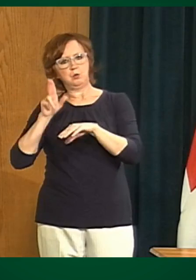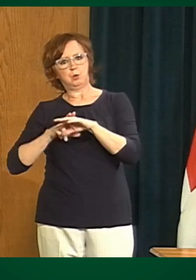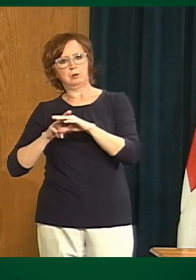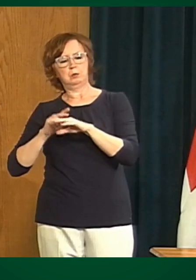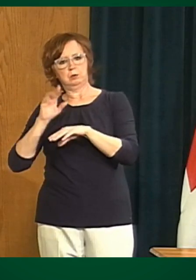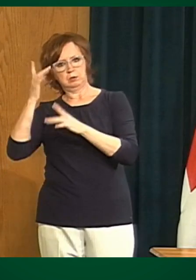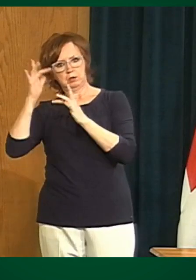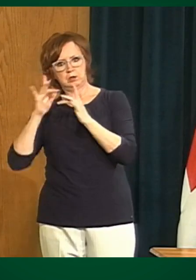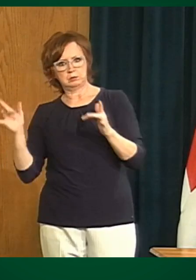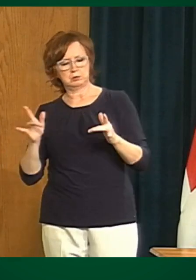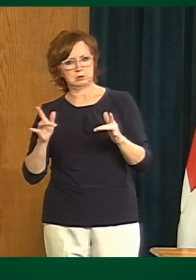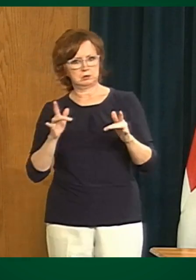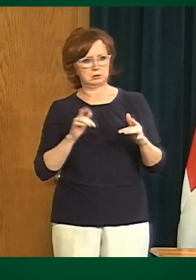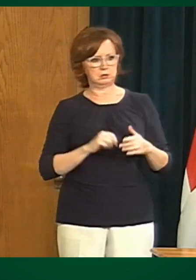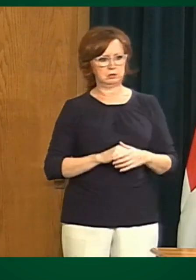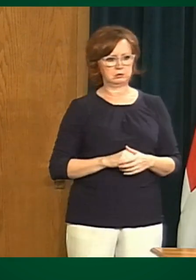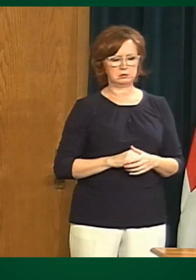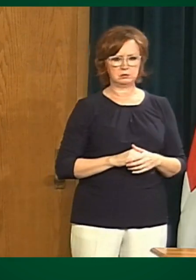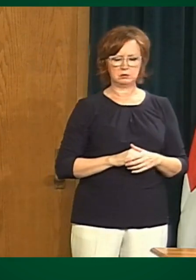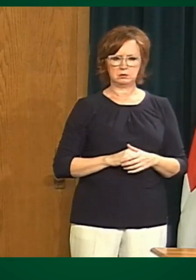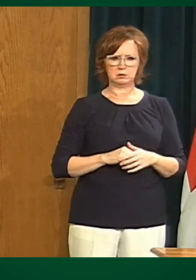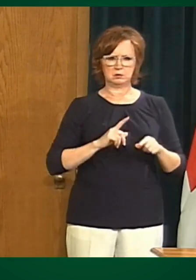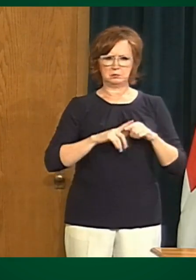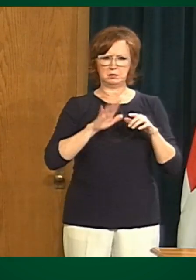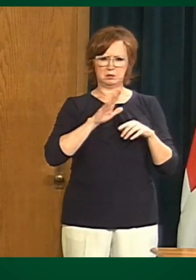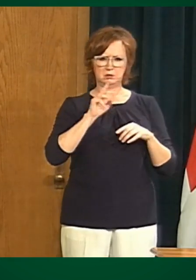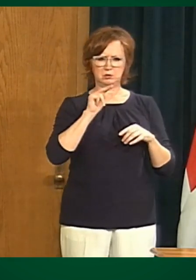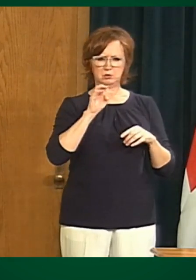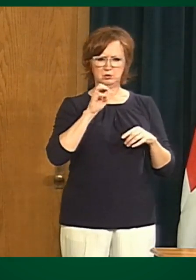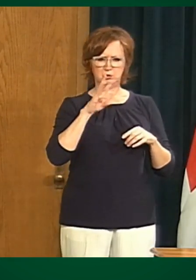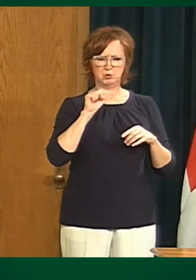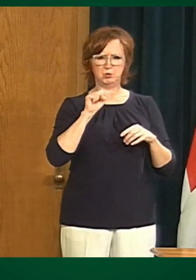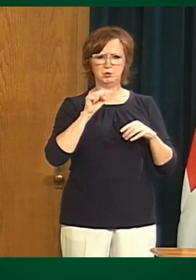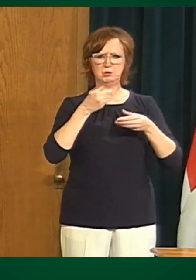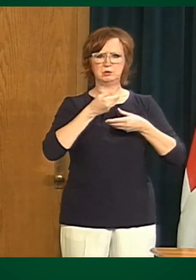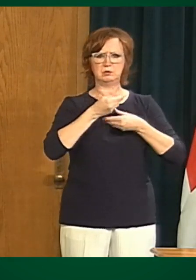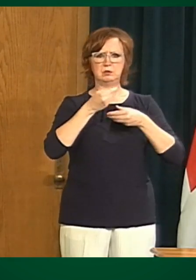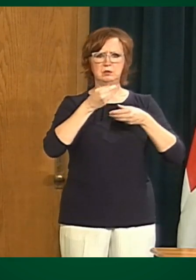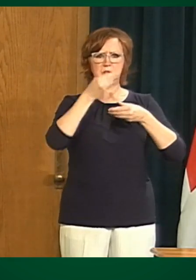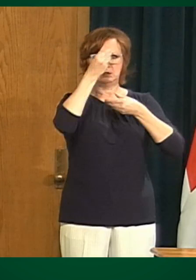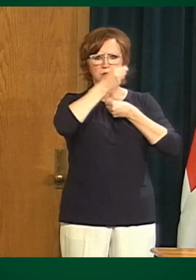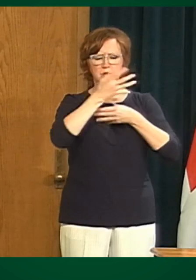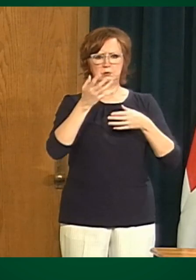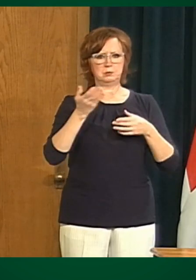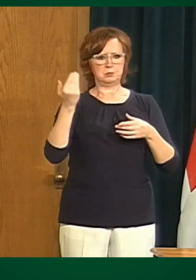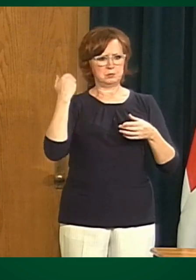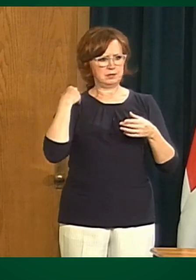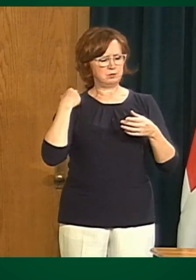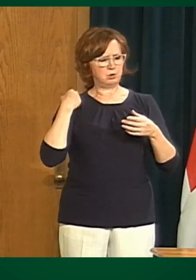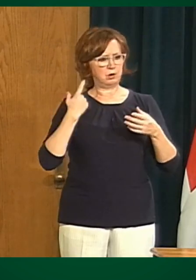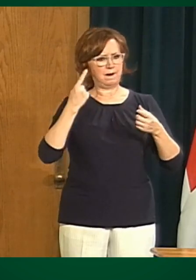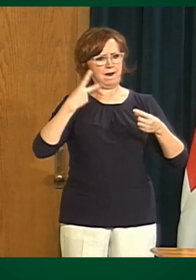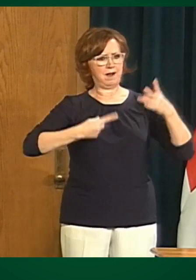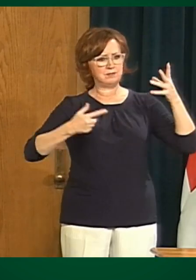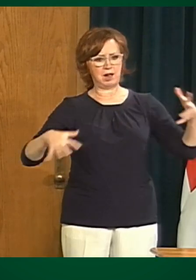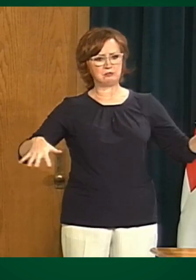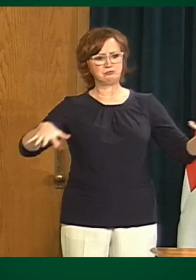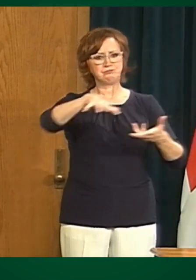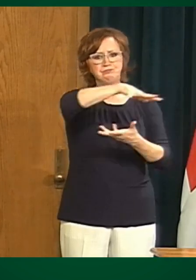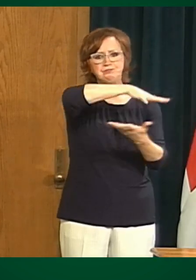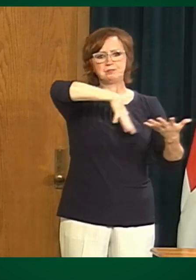separate units of the hospital. So my question is, had you been mixing COVID patients